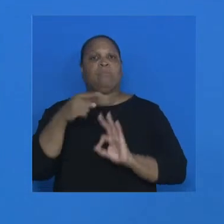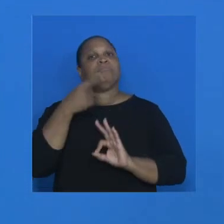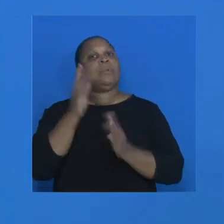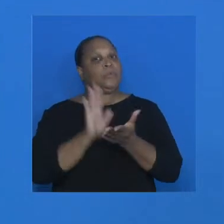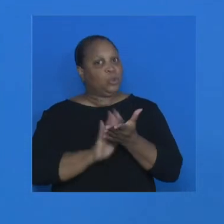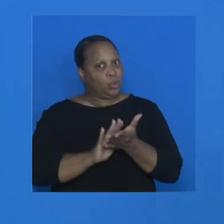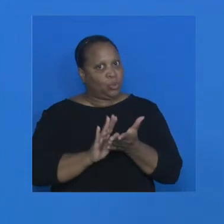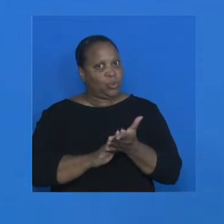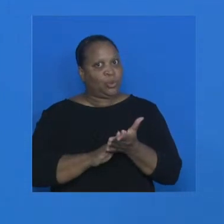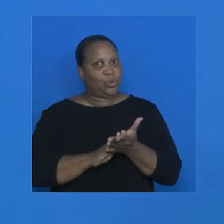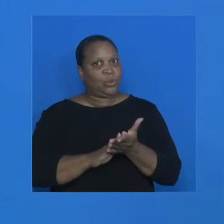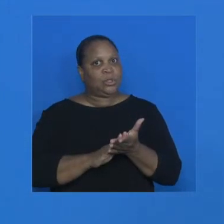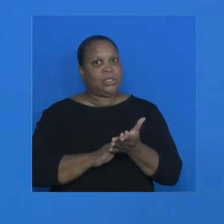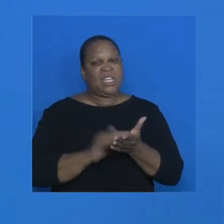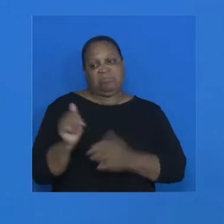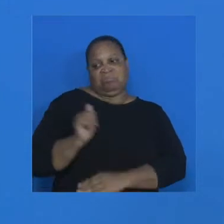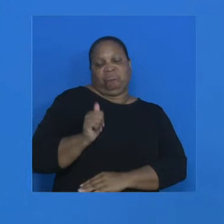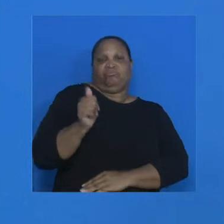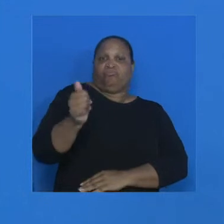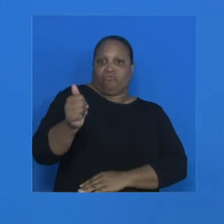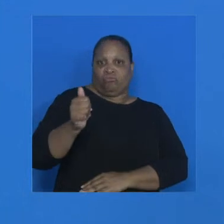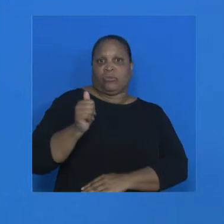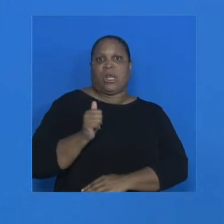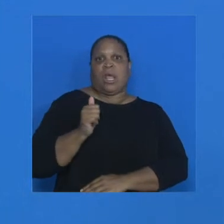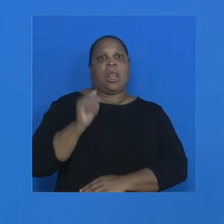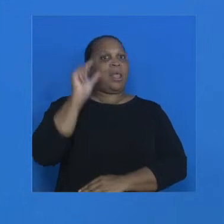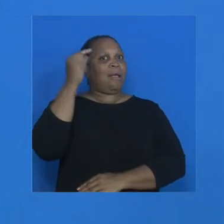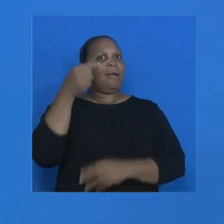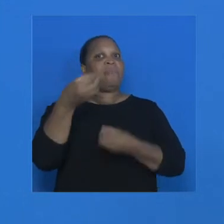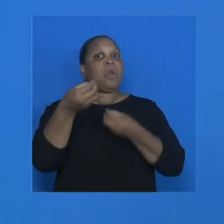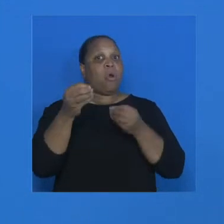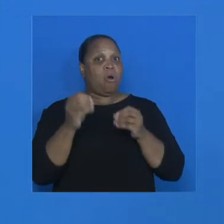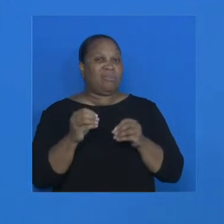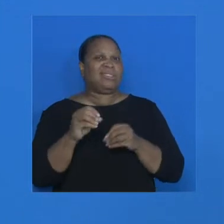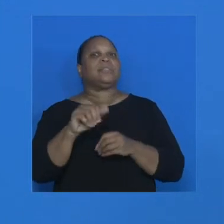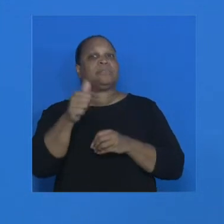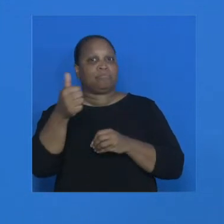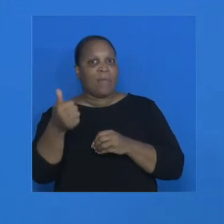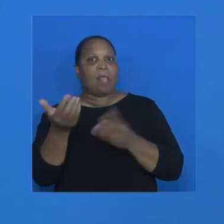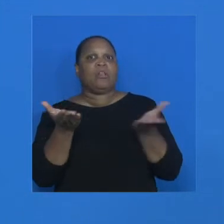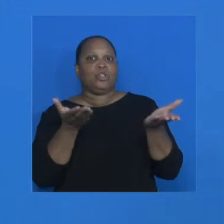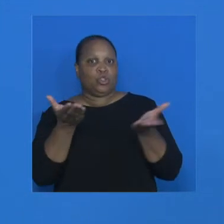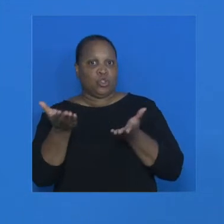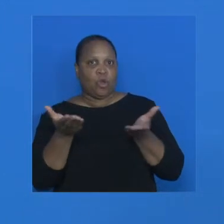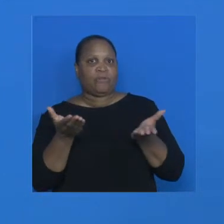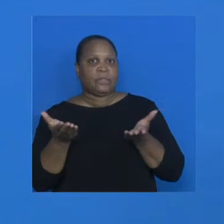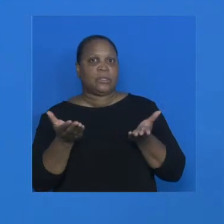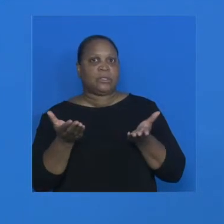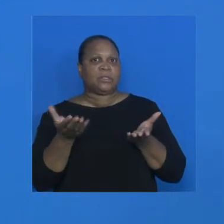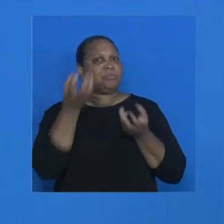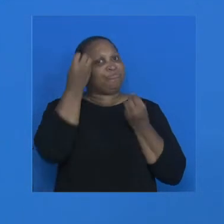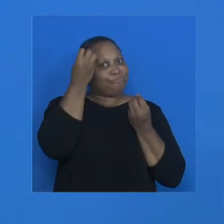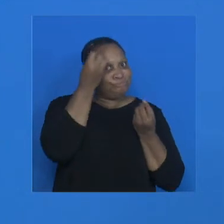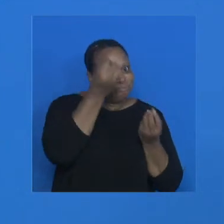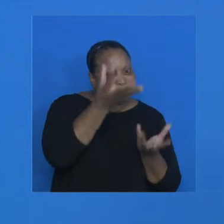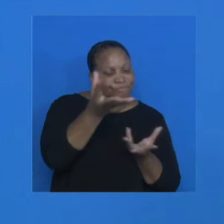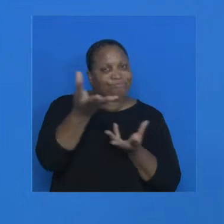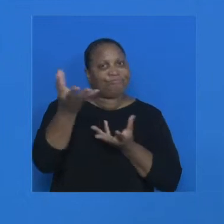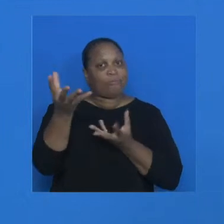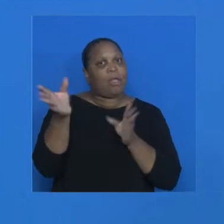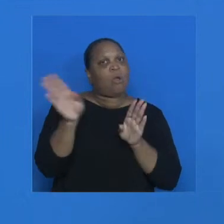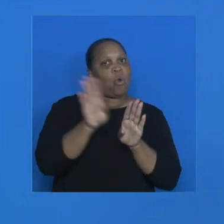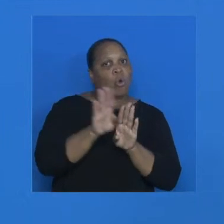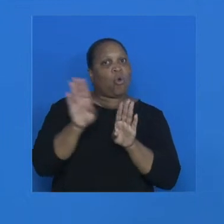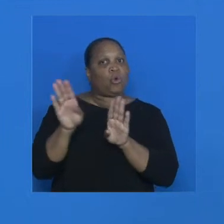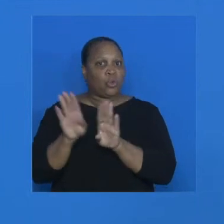schools, public transportation, government offices, and other public services, we will share updates regarding any closures